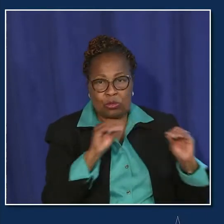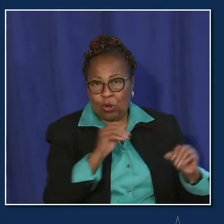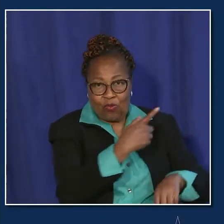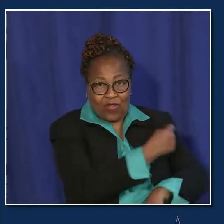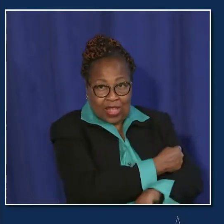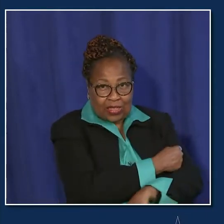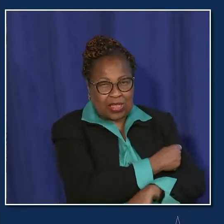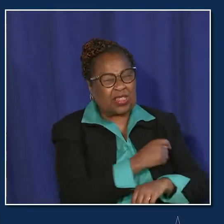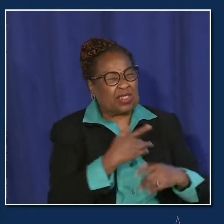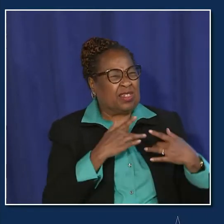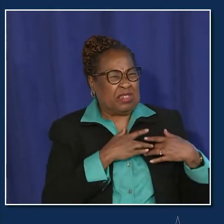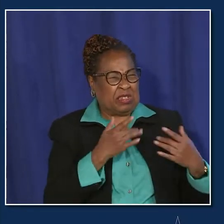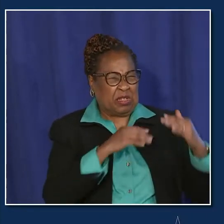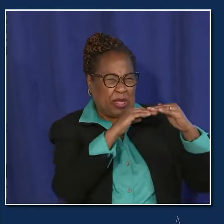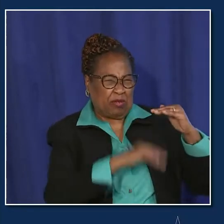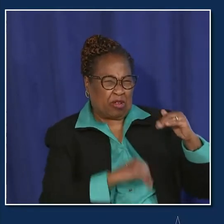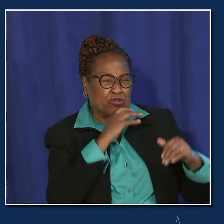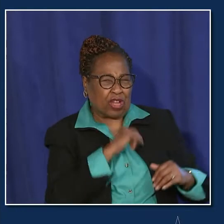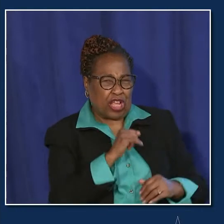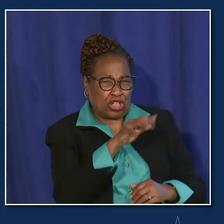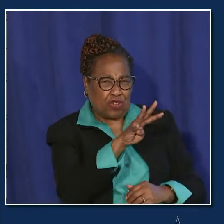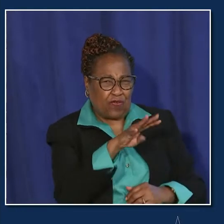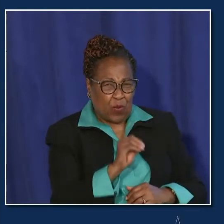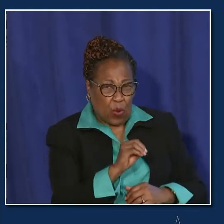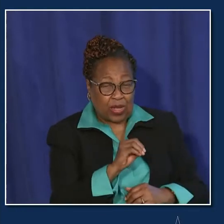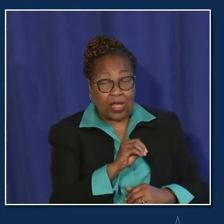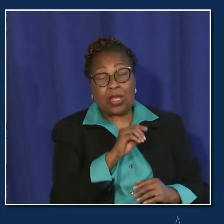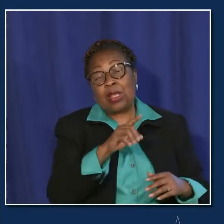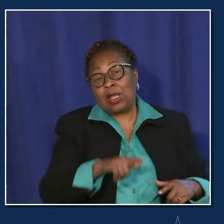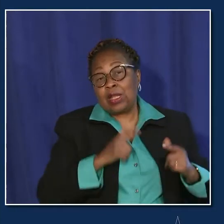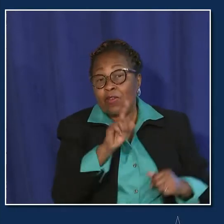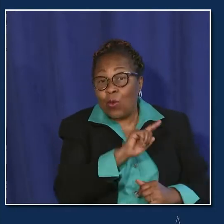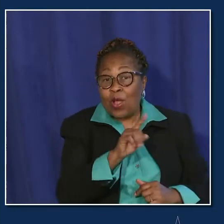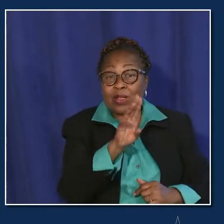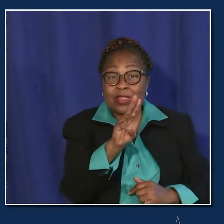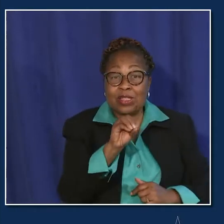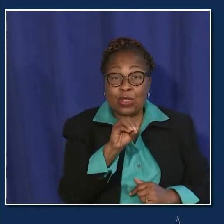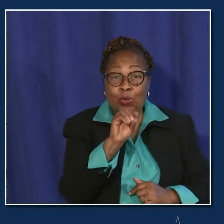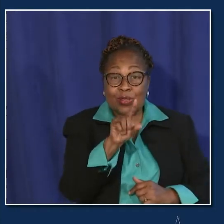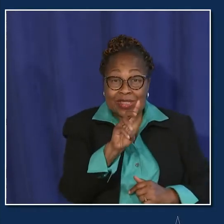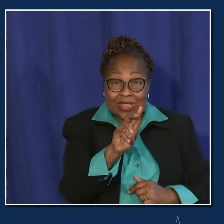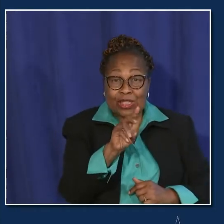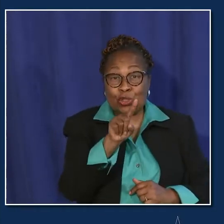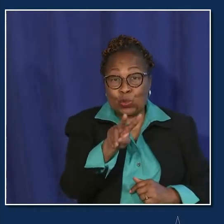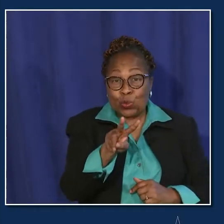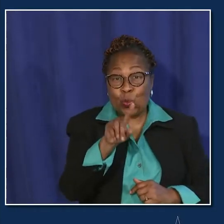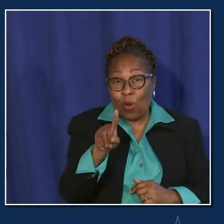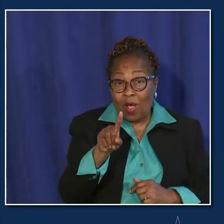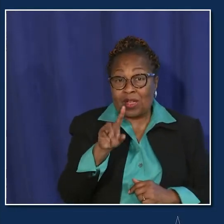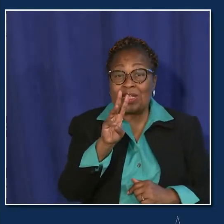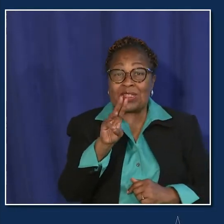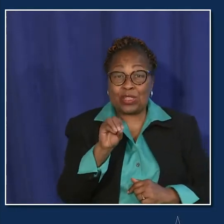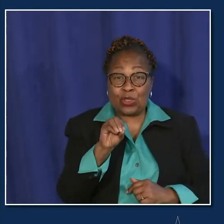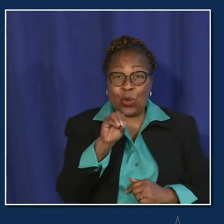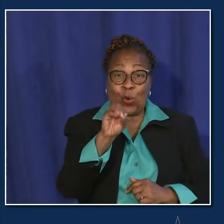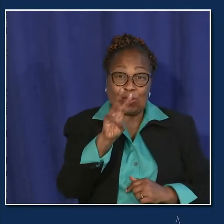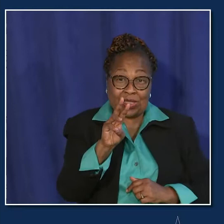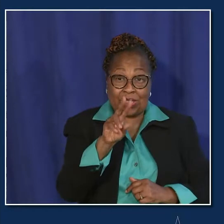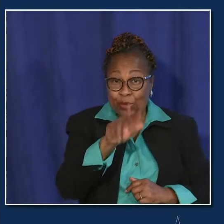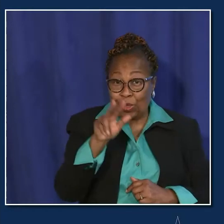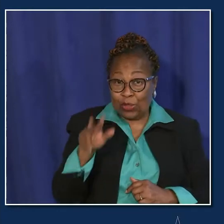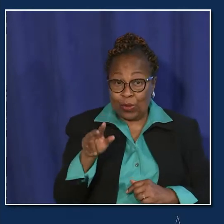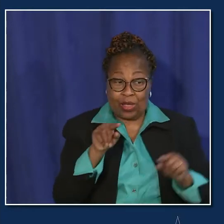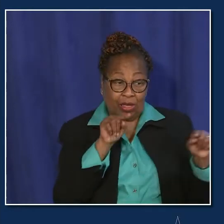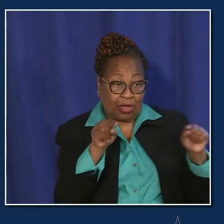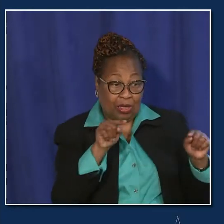the age of 40 and who live within zip codes 60621 and 60633, which represents neighborhoods